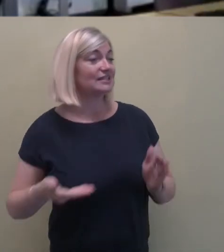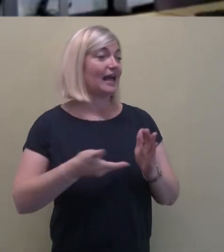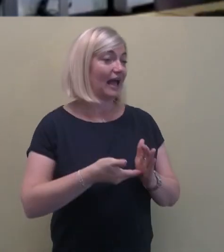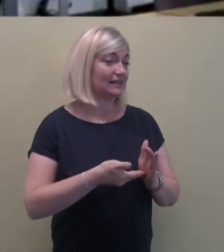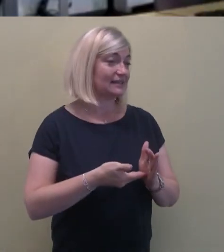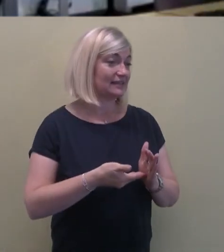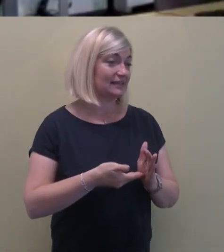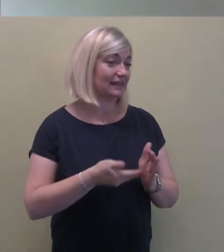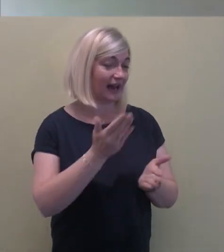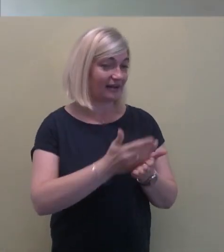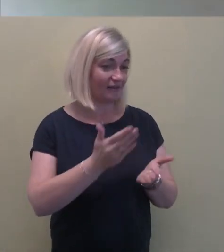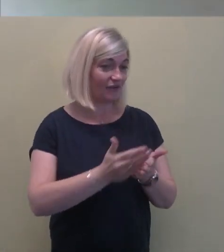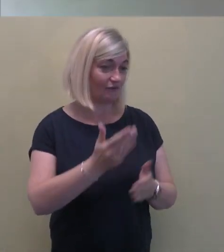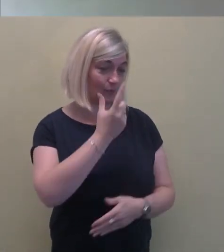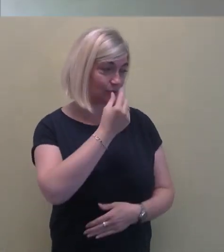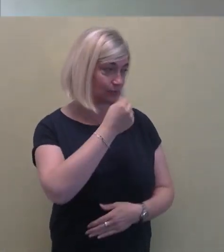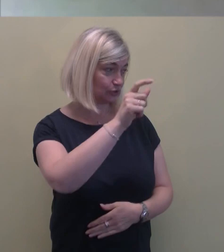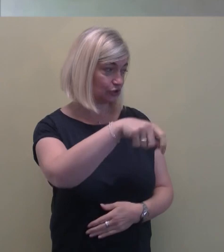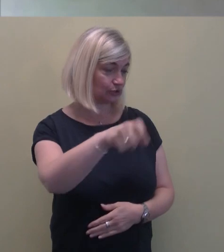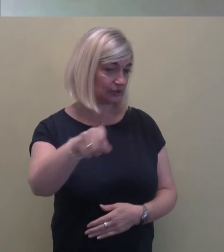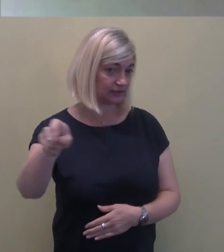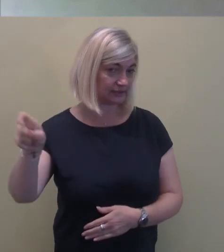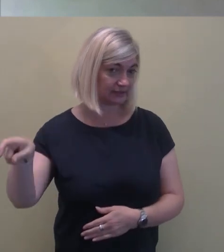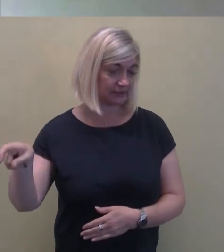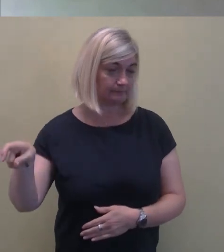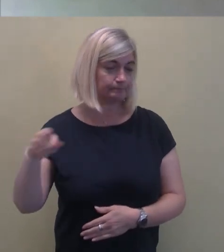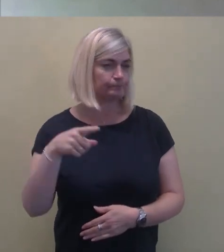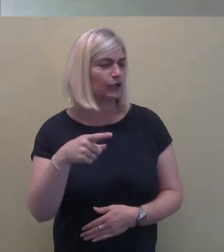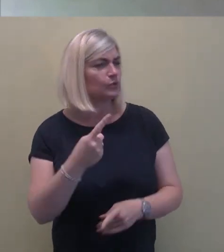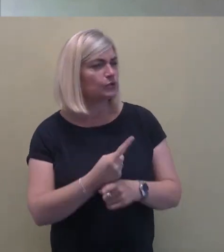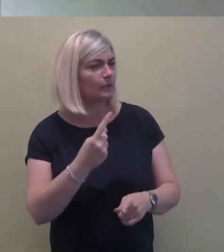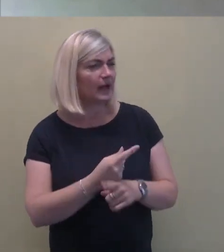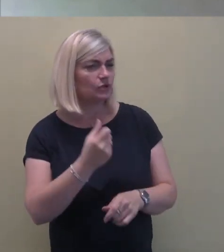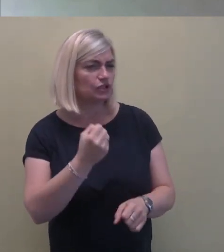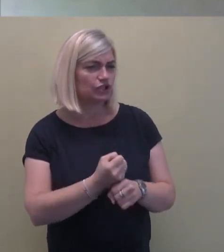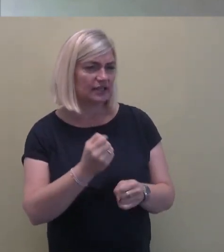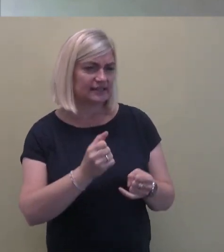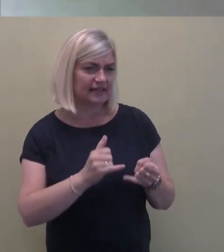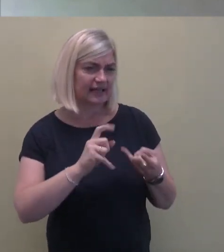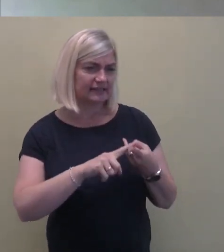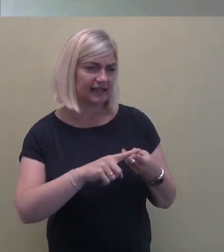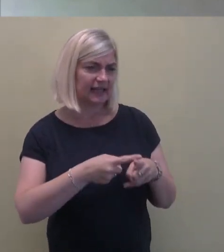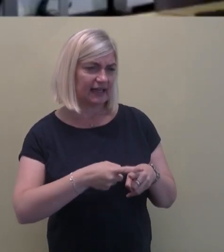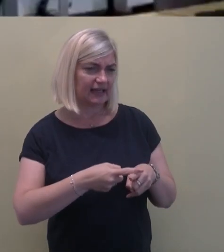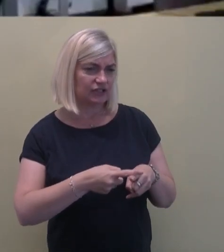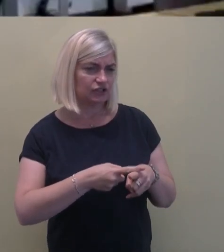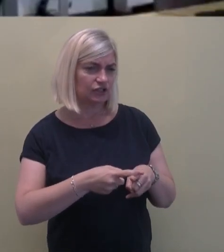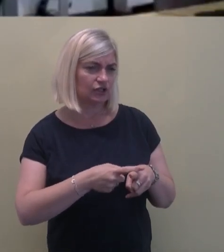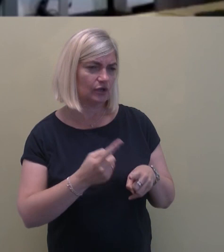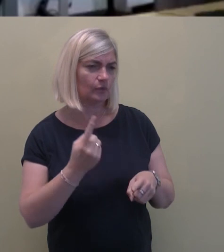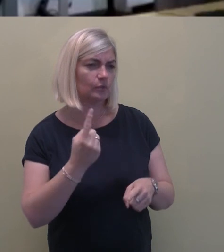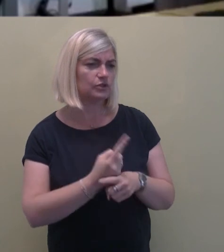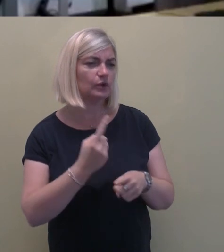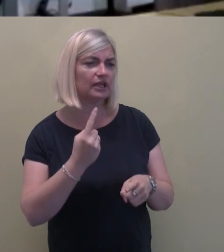Thanks everybody. Najit, sorry, Yes. can I just add, just to clarify for potential students, Sure. when we're